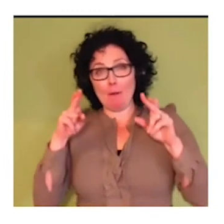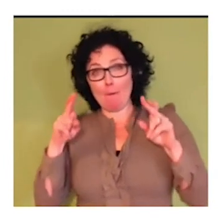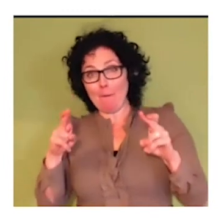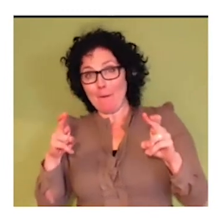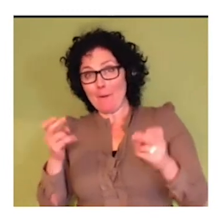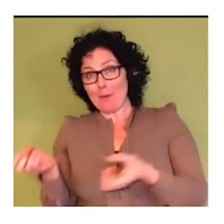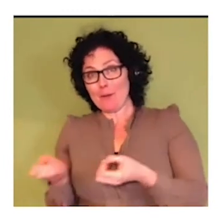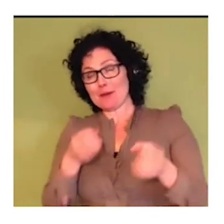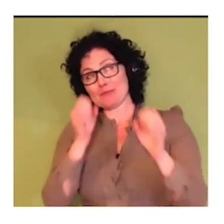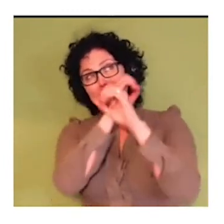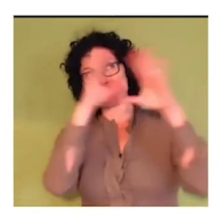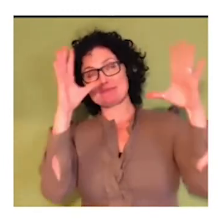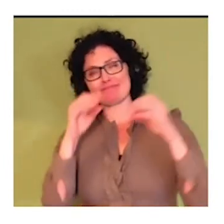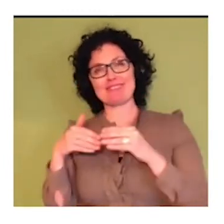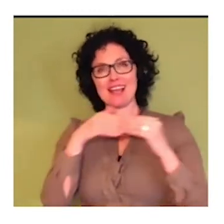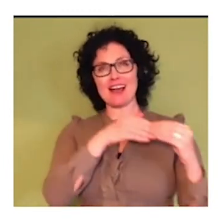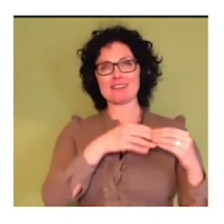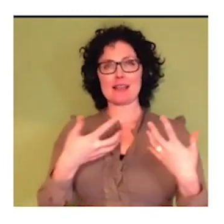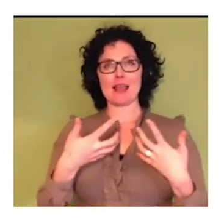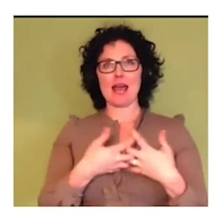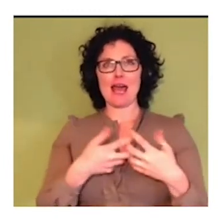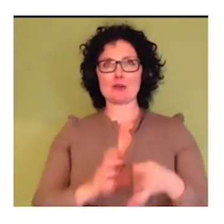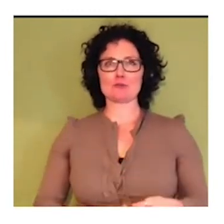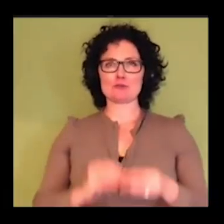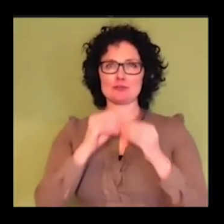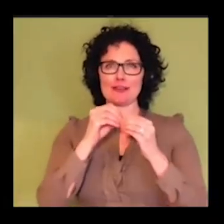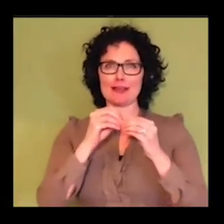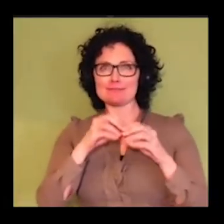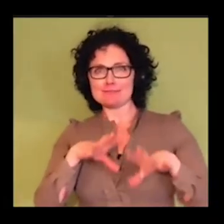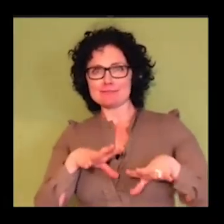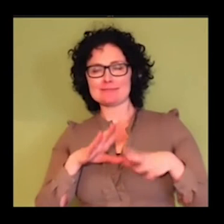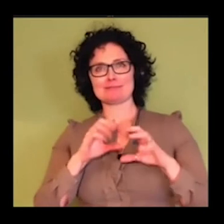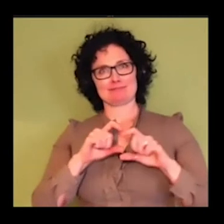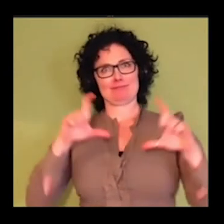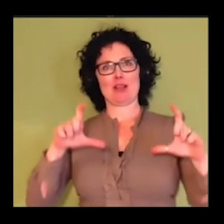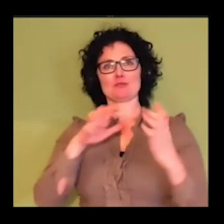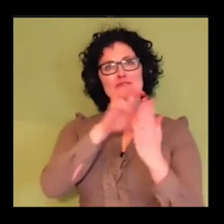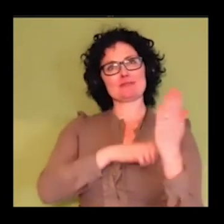some guidance as to how to get started with large print documents.